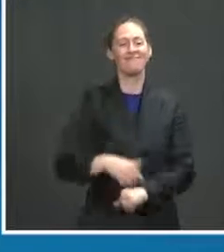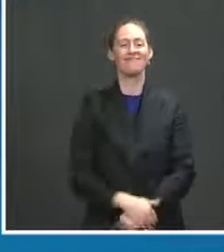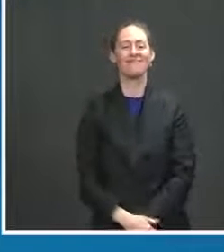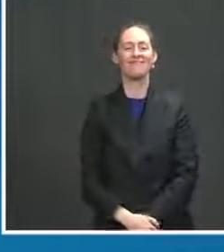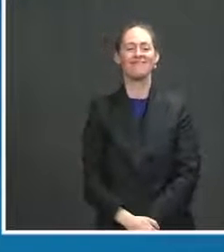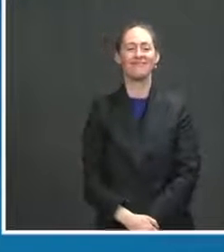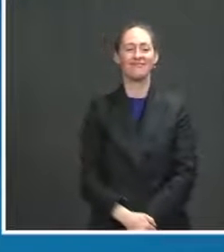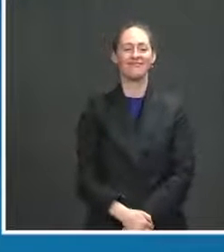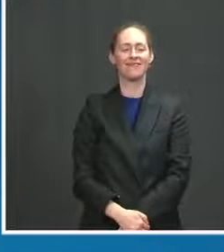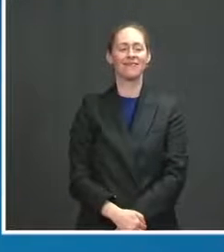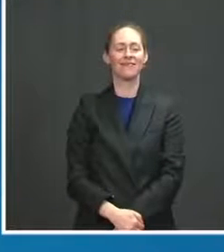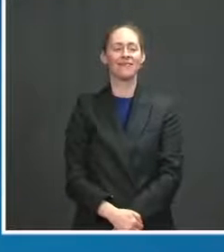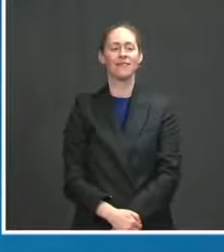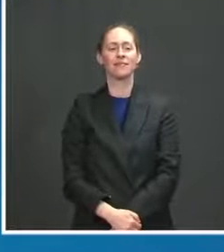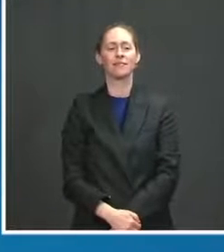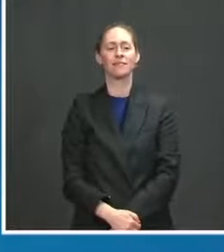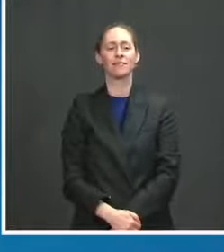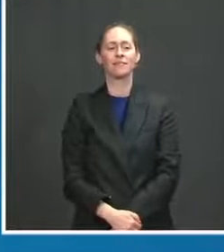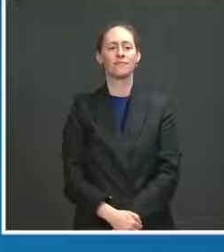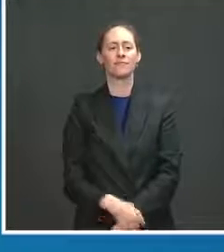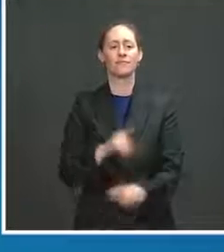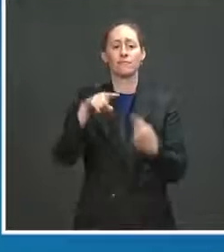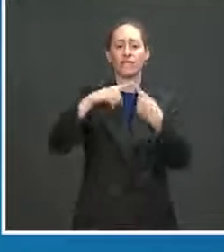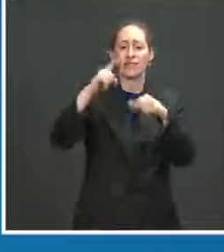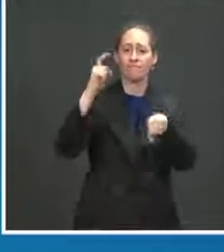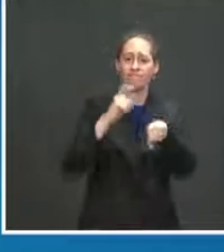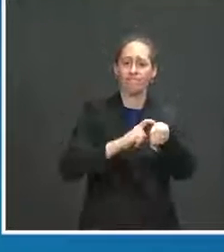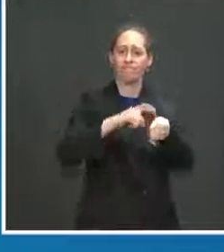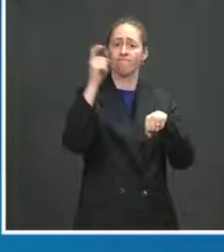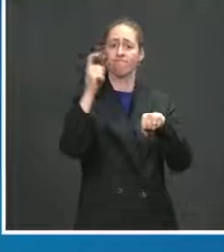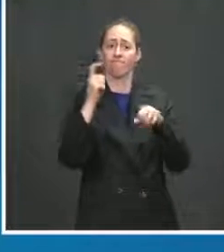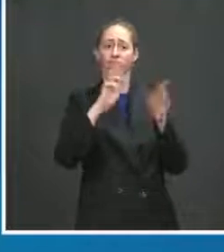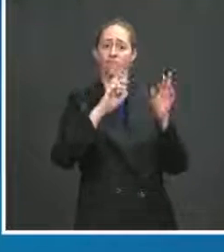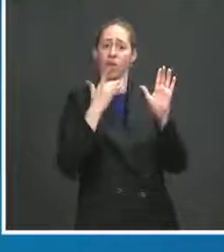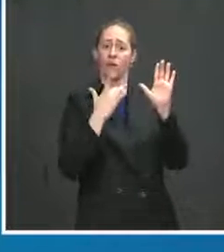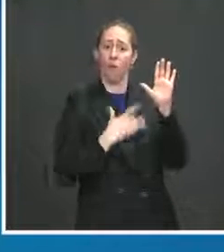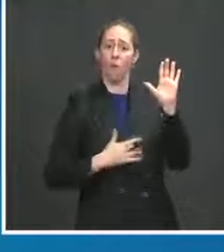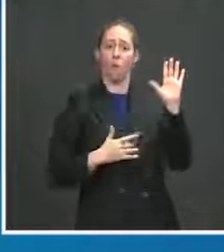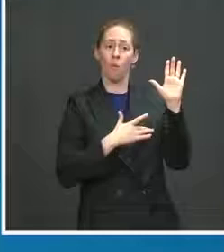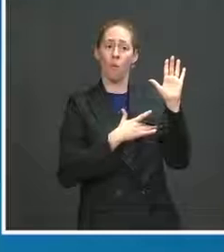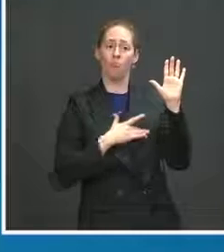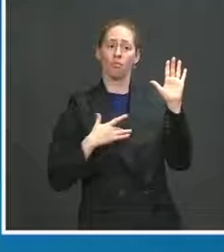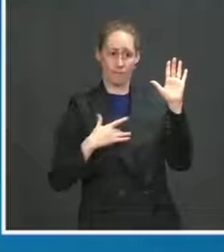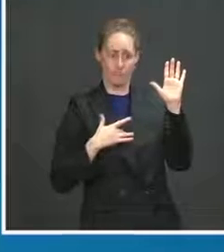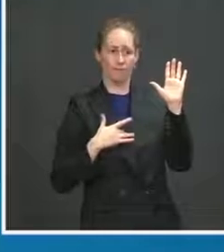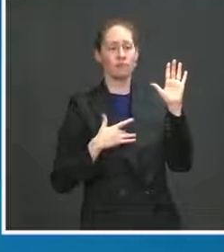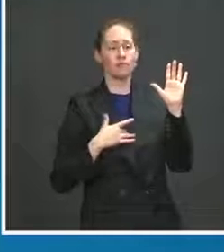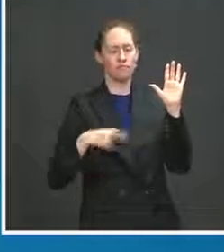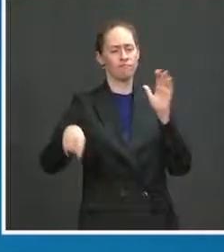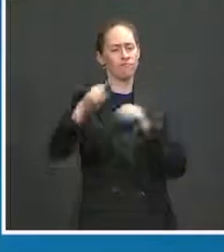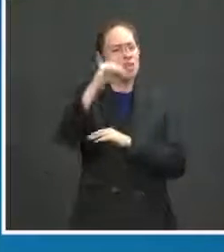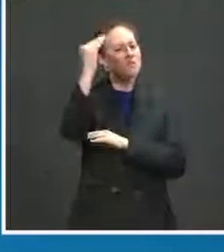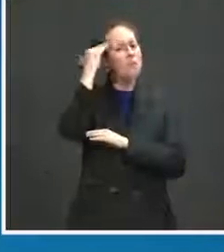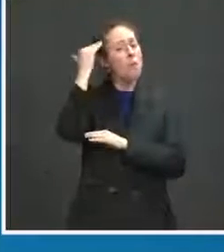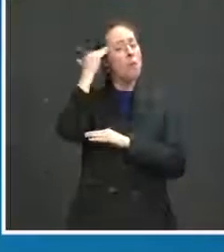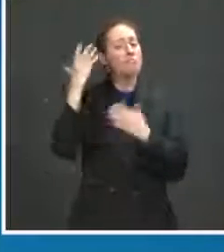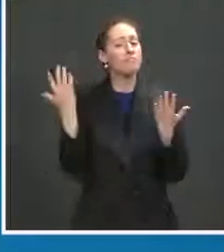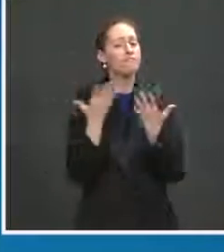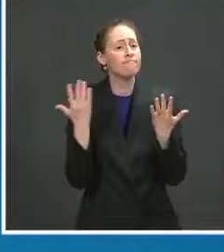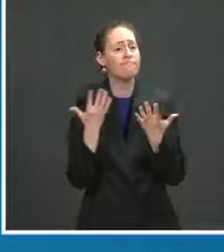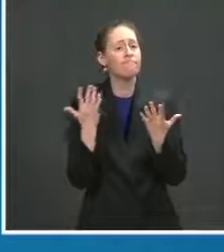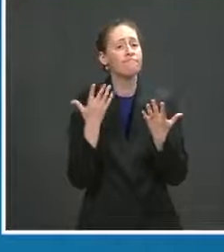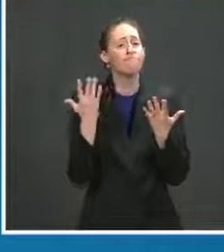stand to take the oath, I want you to know that as we embark on this new